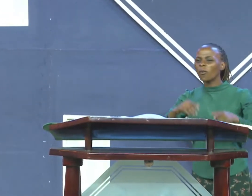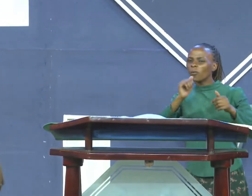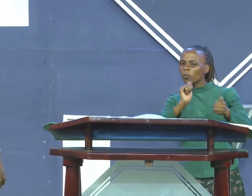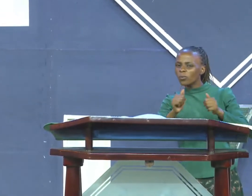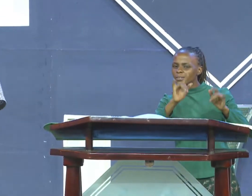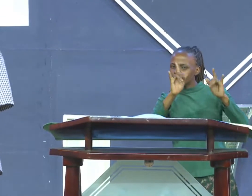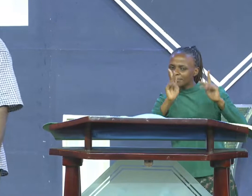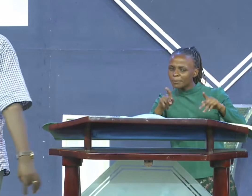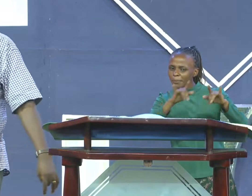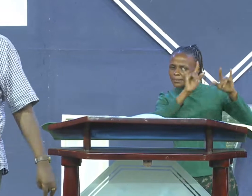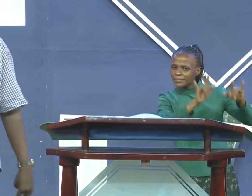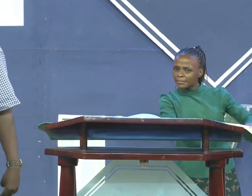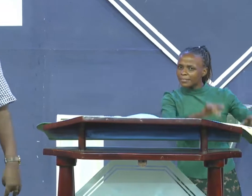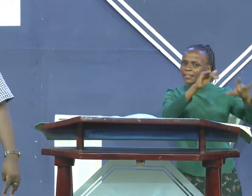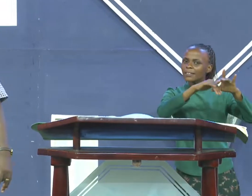in the land,